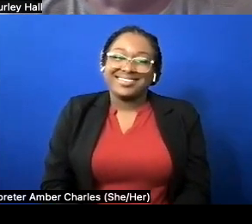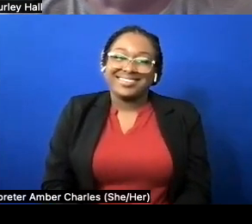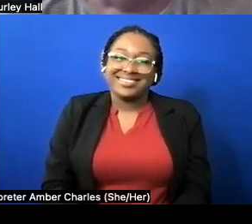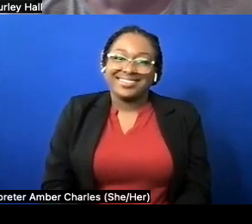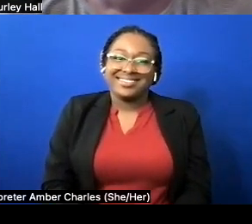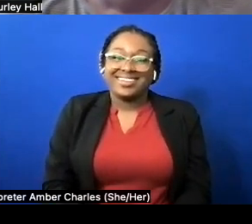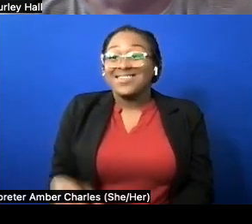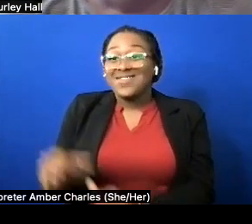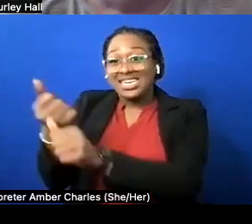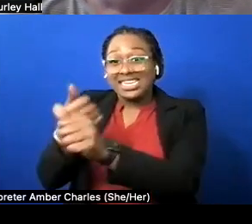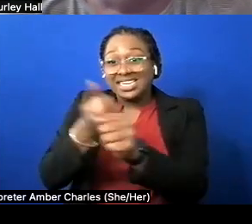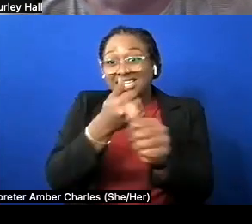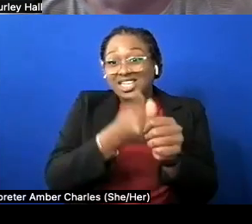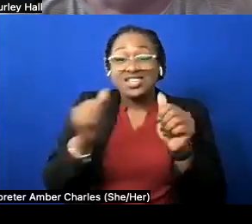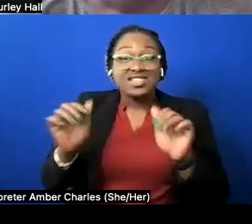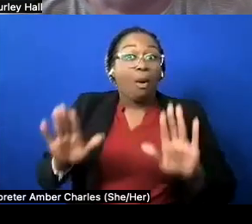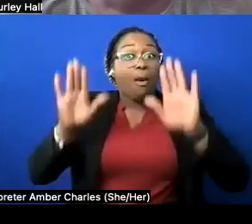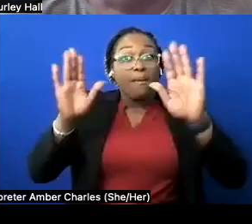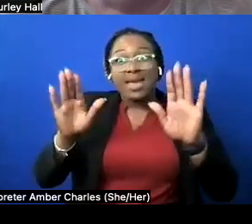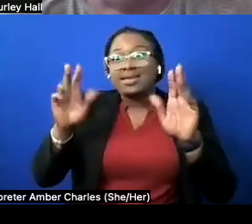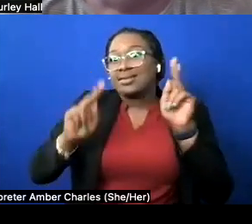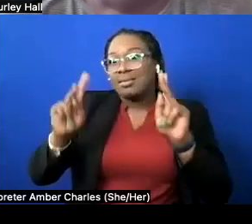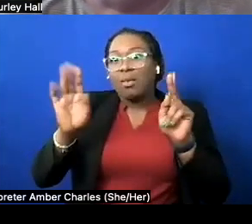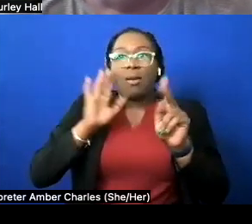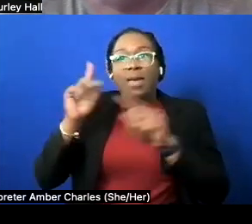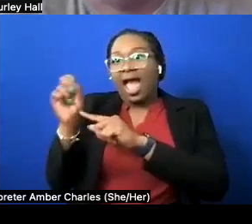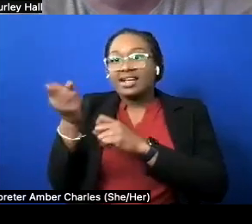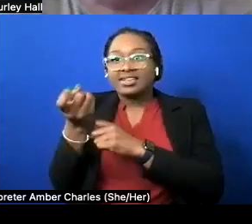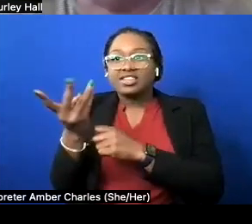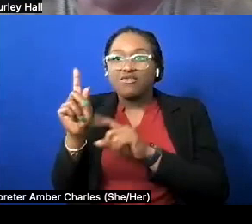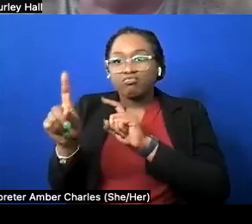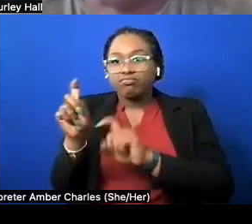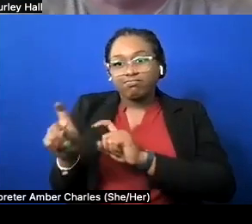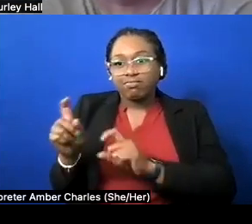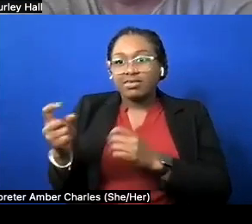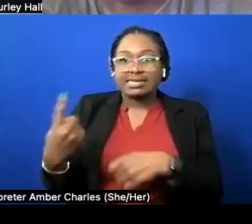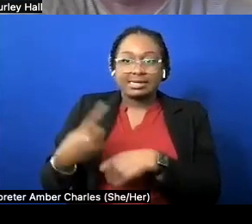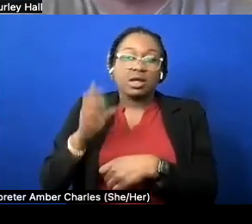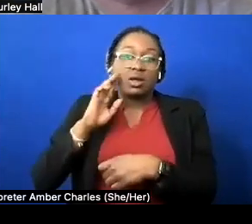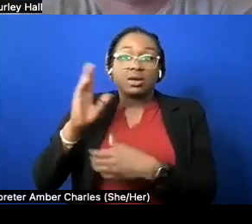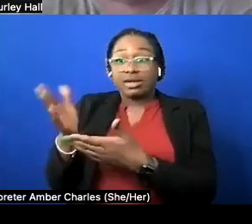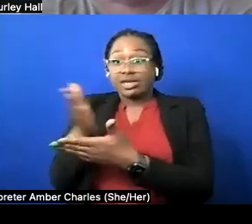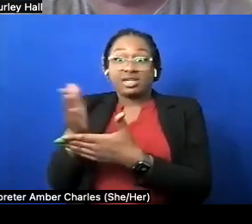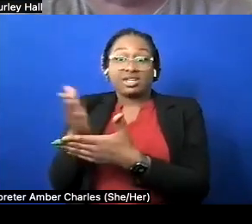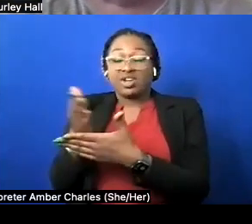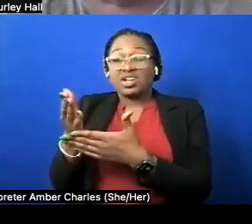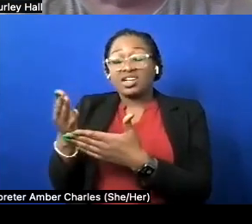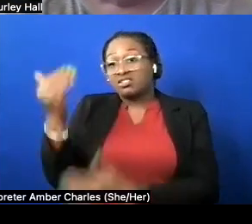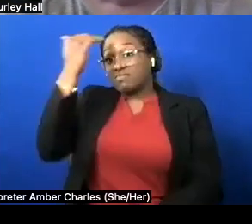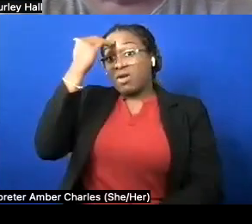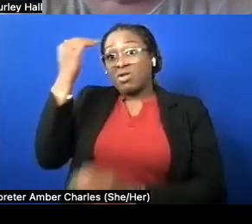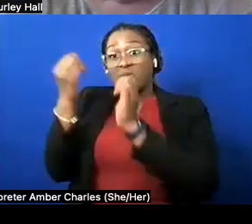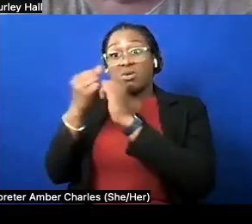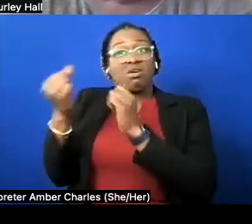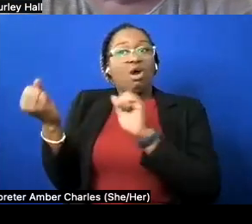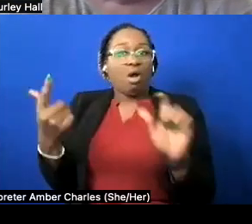Each of these amazing intellectual giants will be asked several questions today, and they'll be sharing their insight with all of us. I'm so